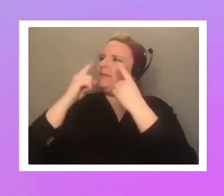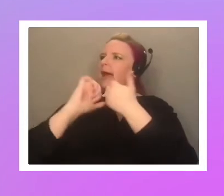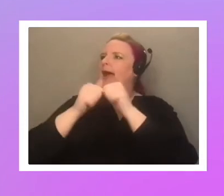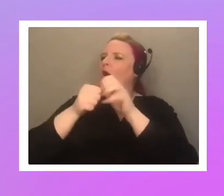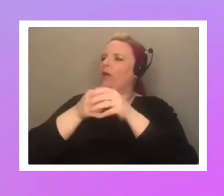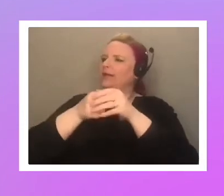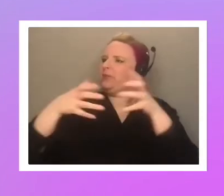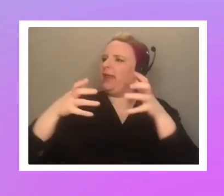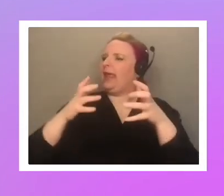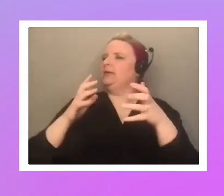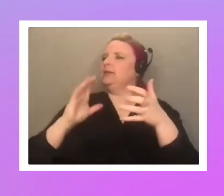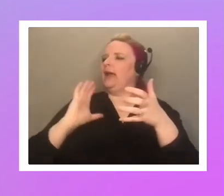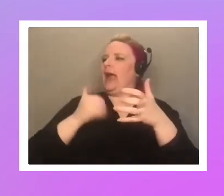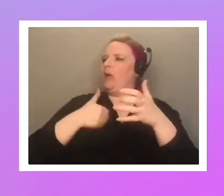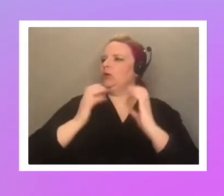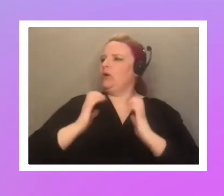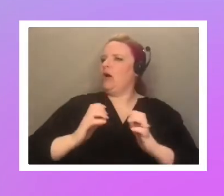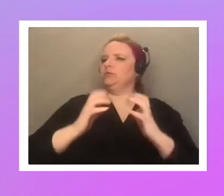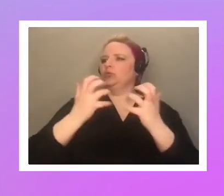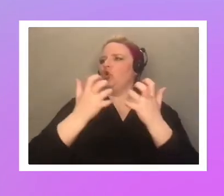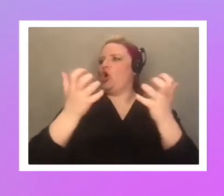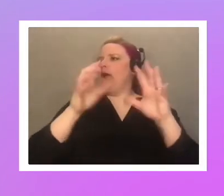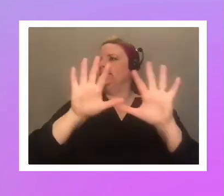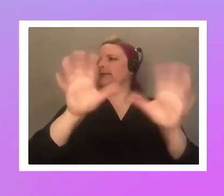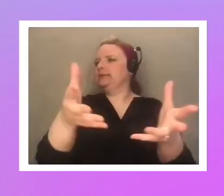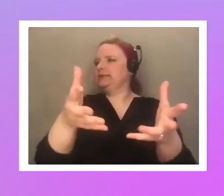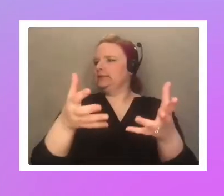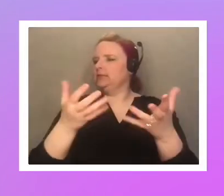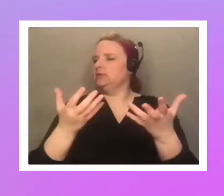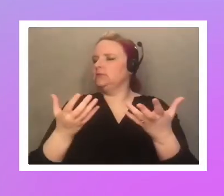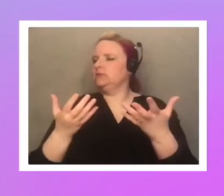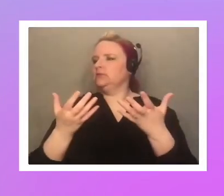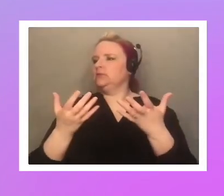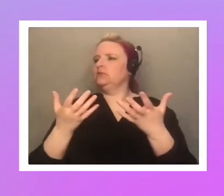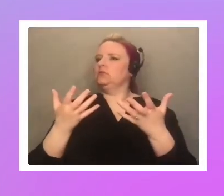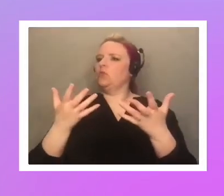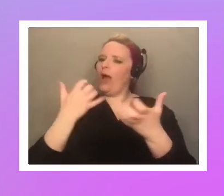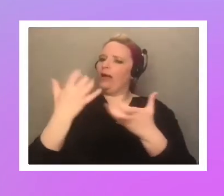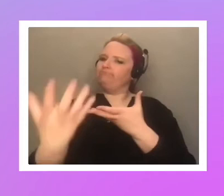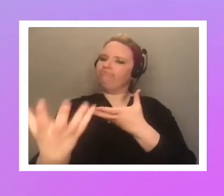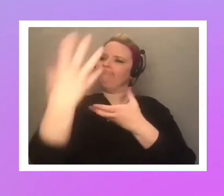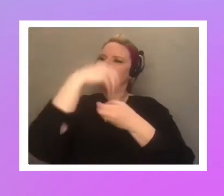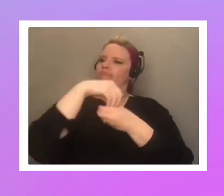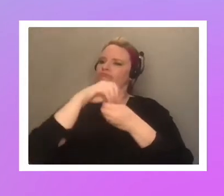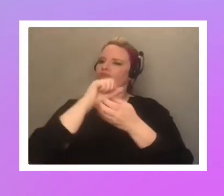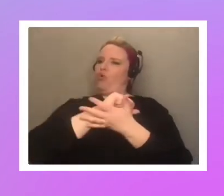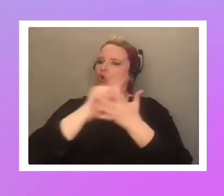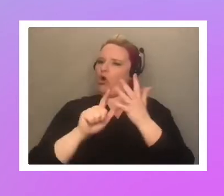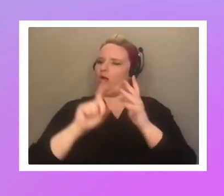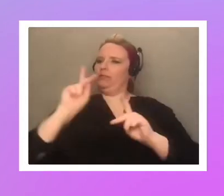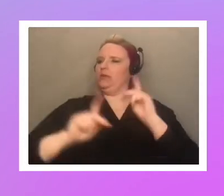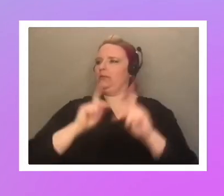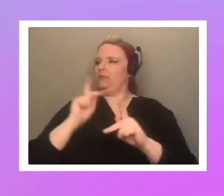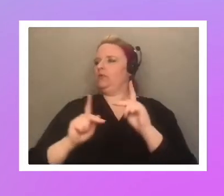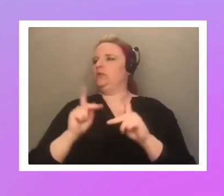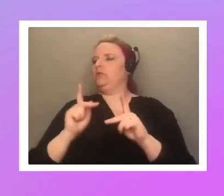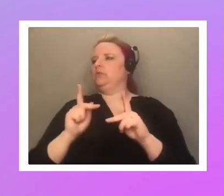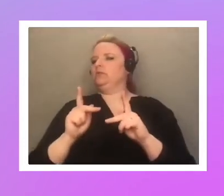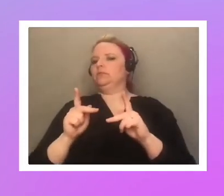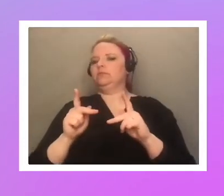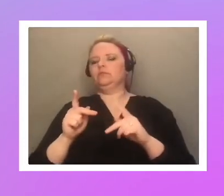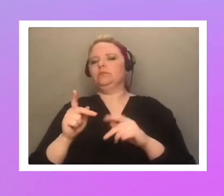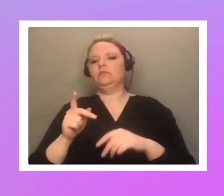our reach and make it so that we can engage with more people. So keep